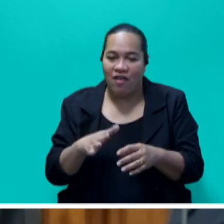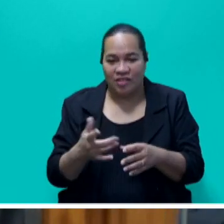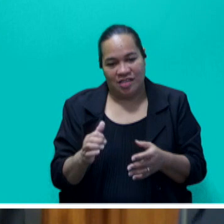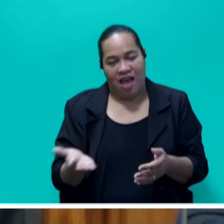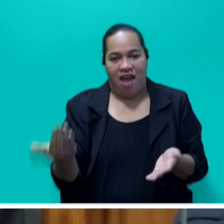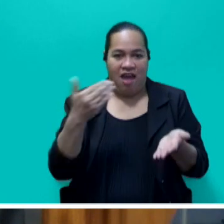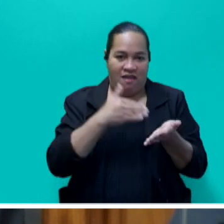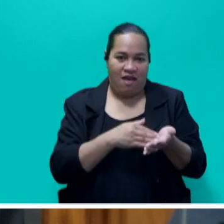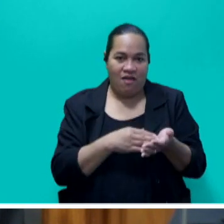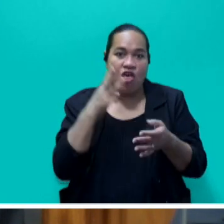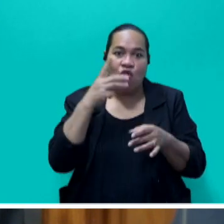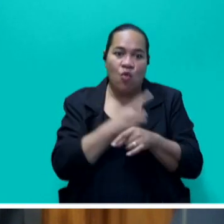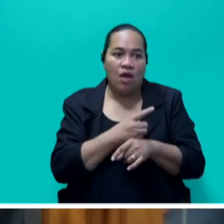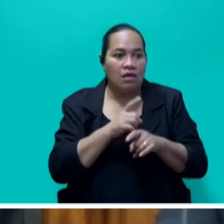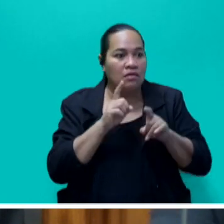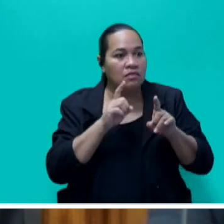from a 3-week stint in the